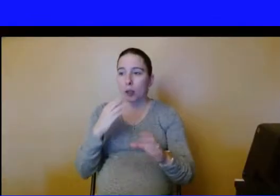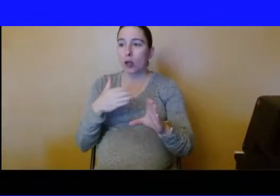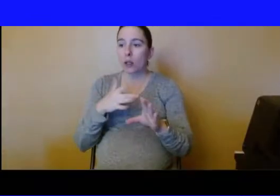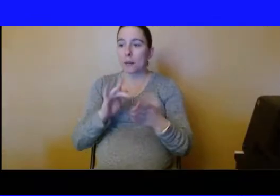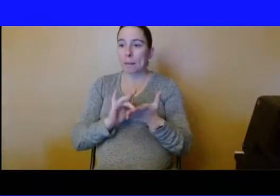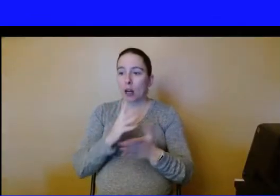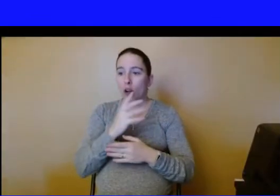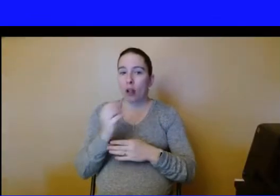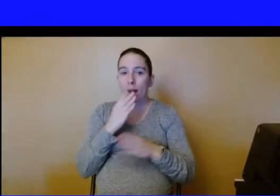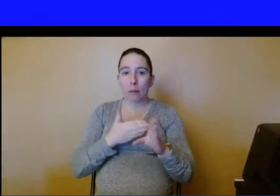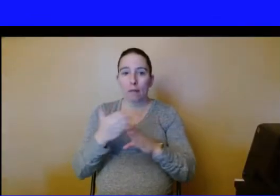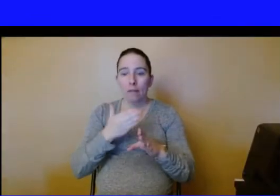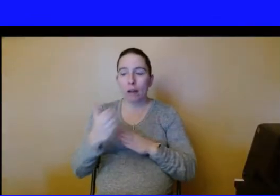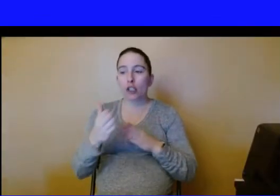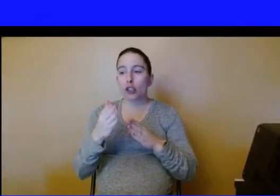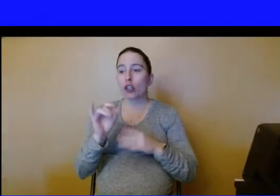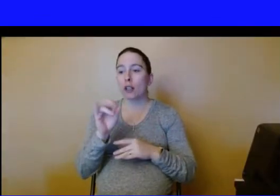motion?